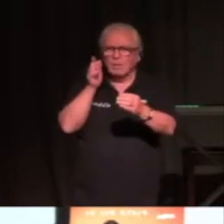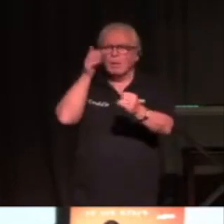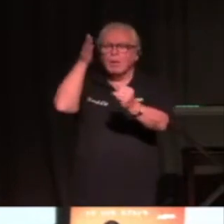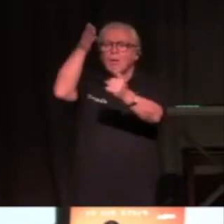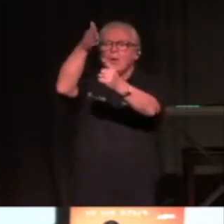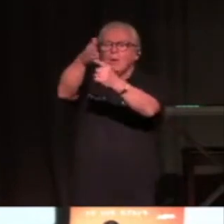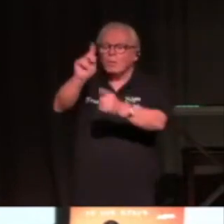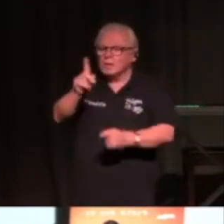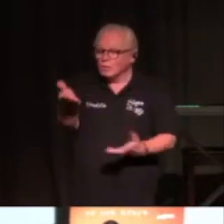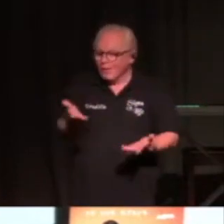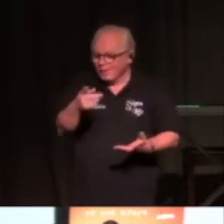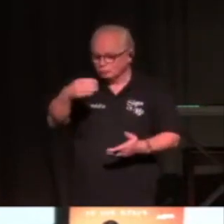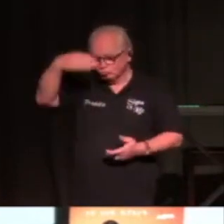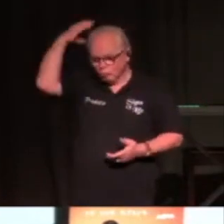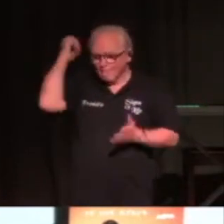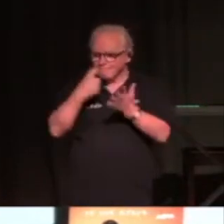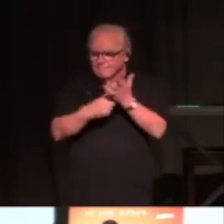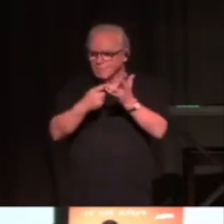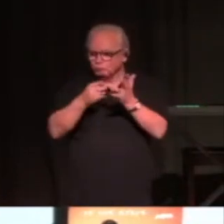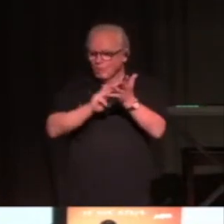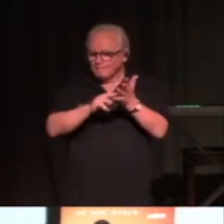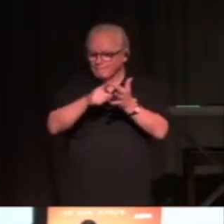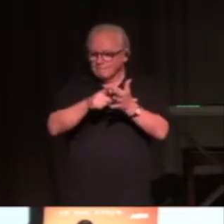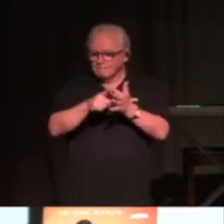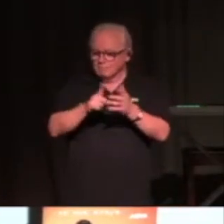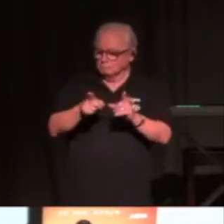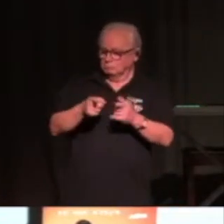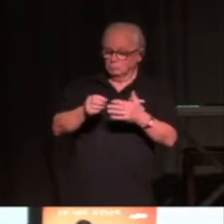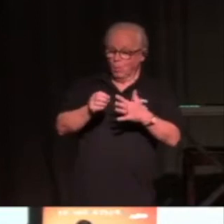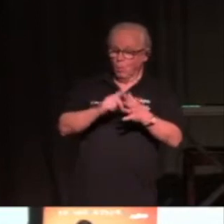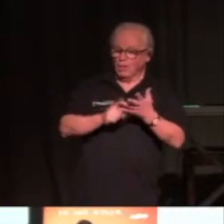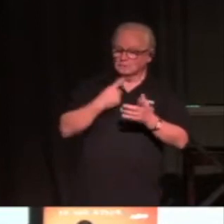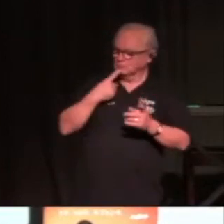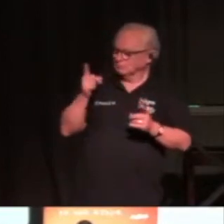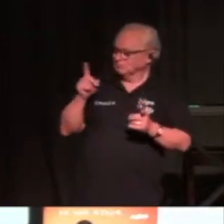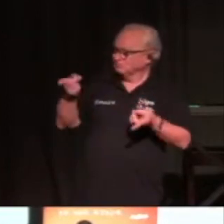He warns the ship's master not to sail.